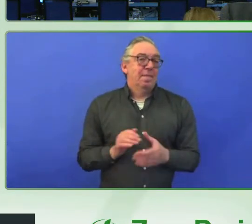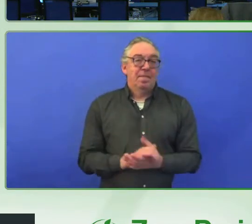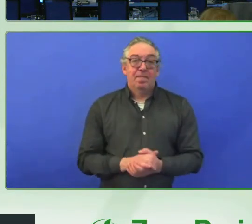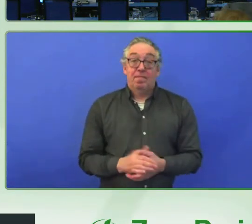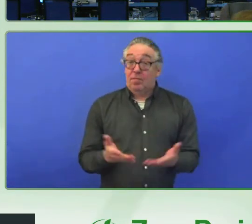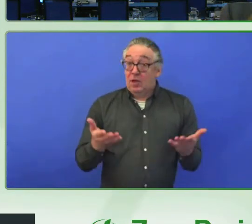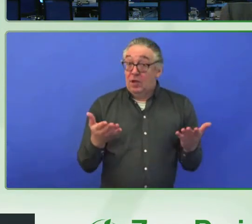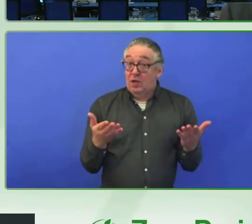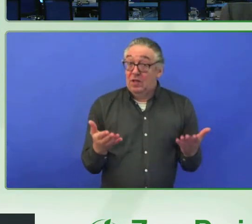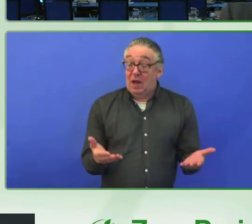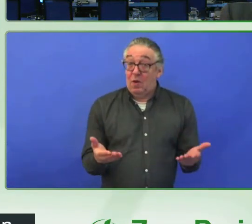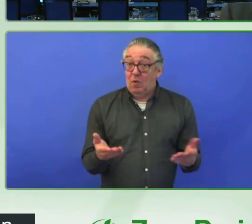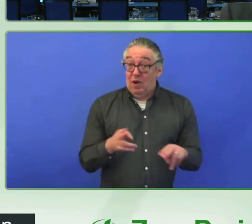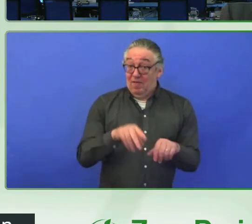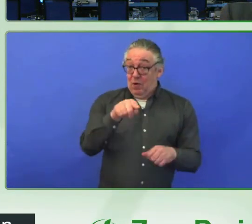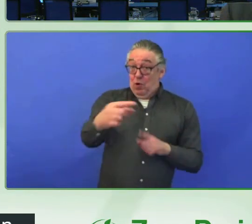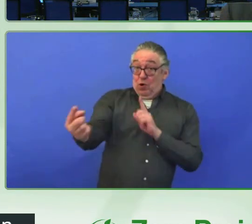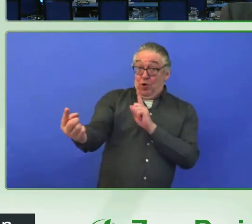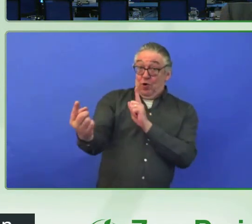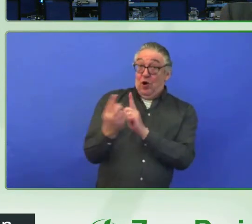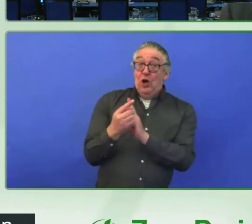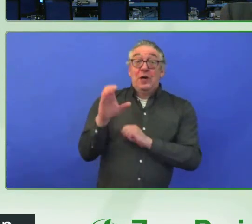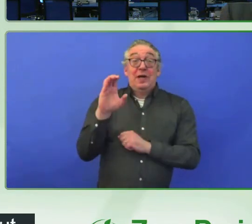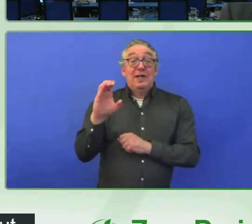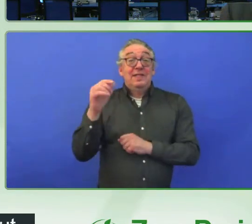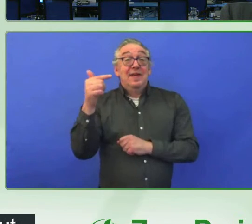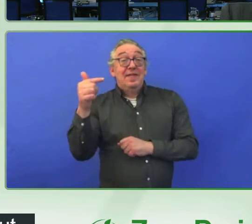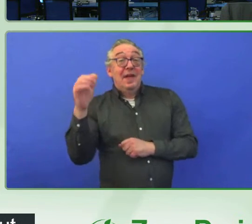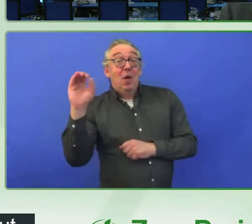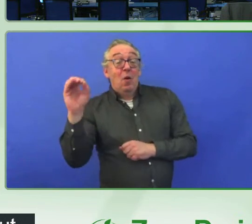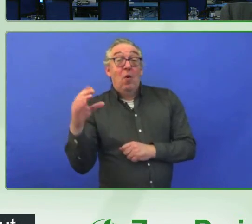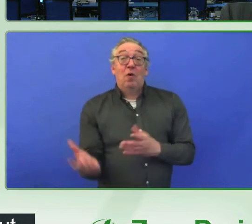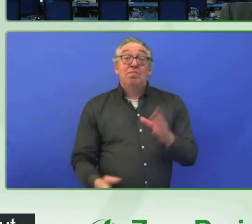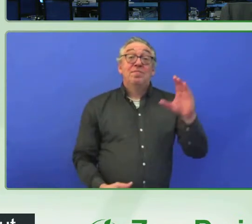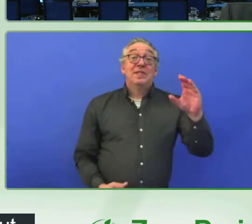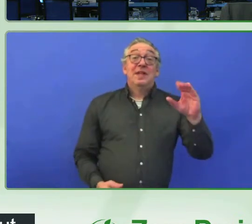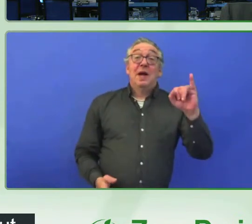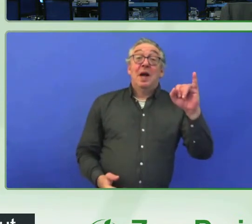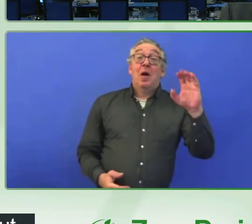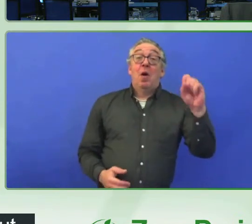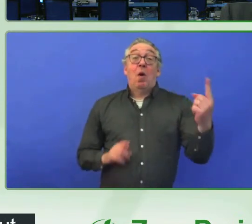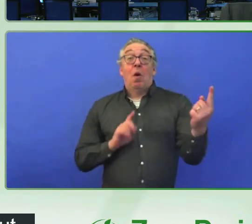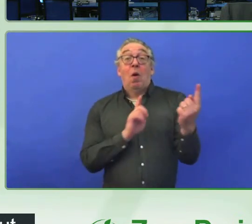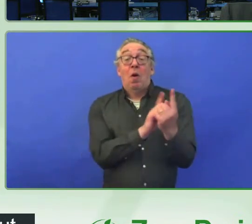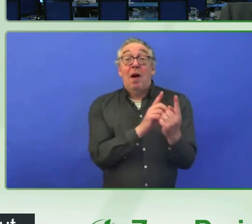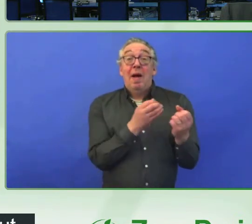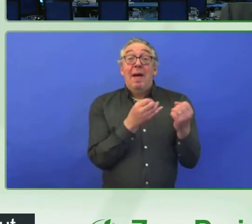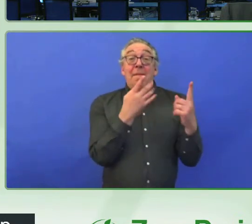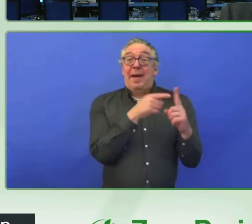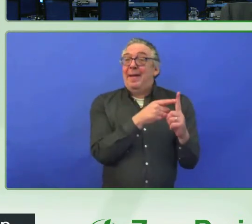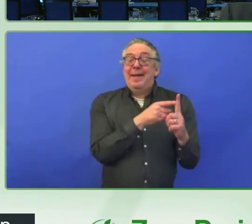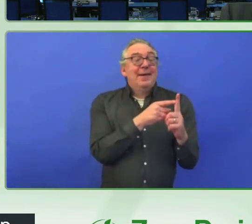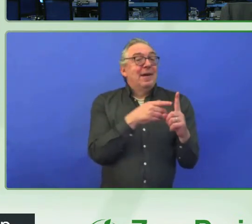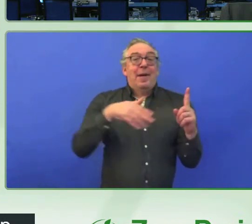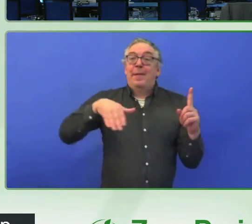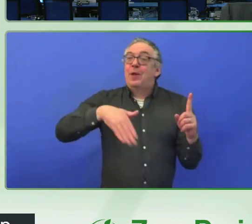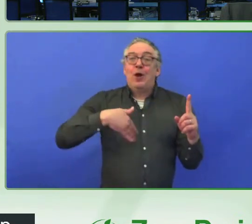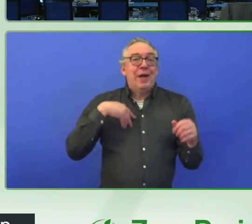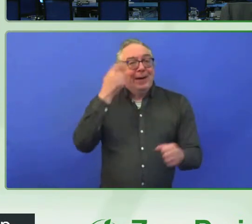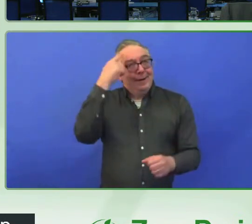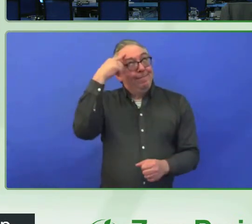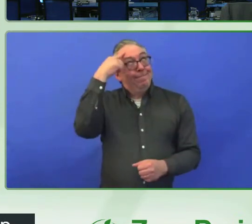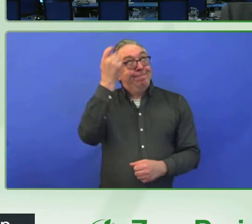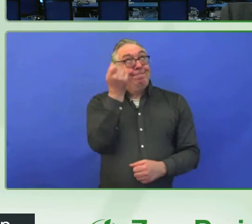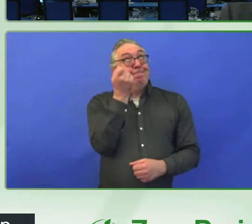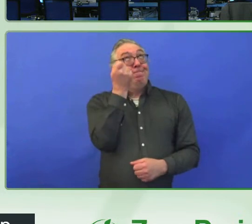or CTO, they're not connecting the dots yet. And I know that because I work with,